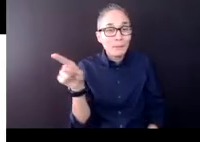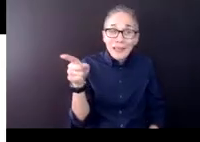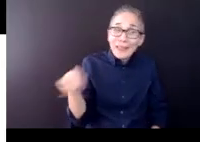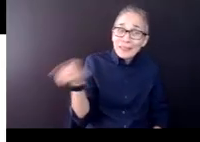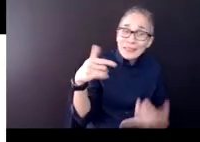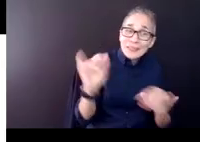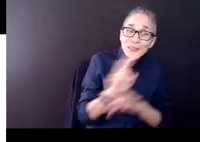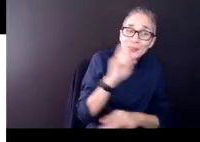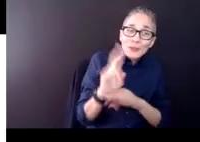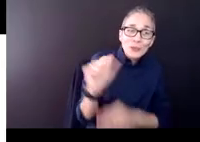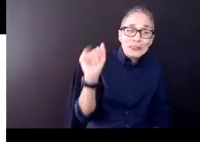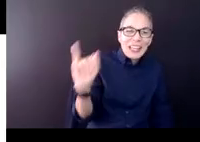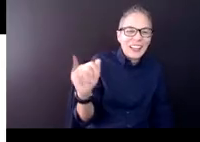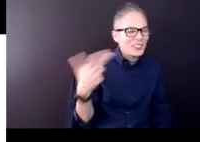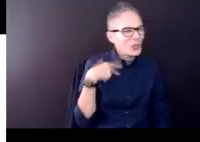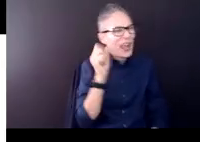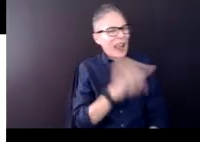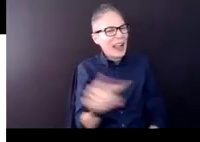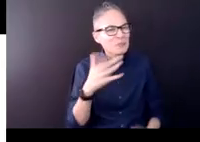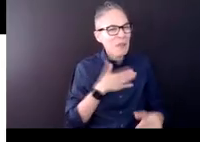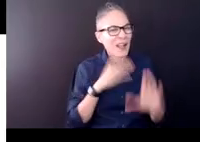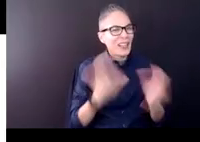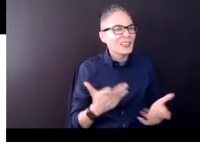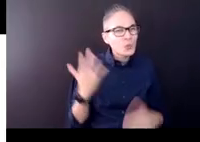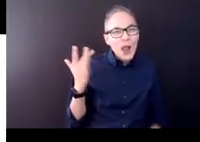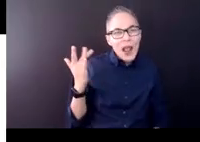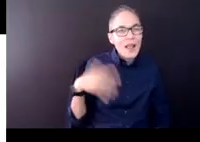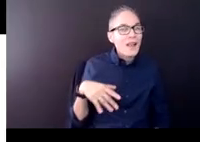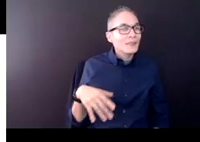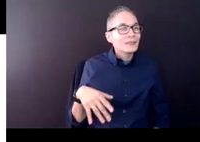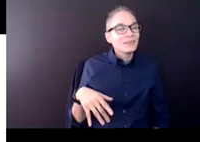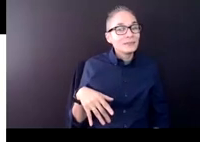generate his work. And so I asked him, I mean, um,